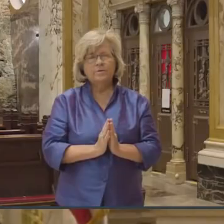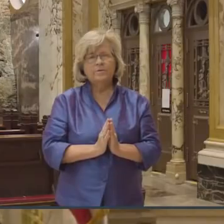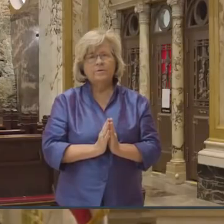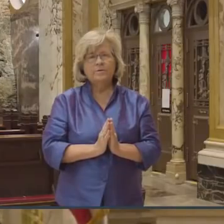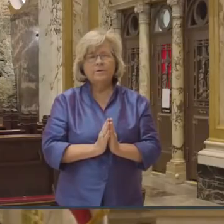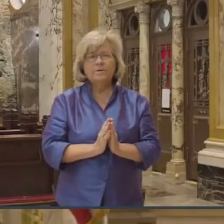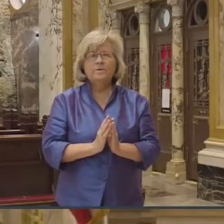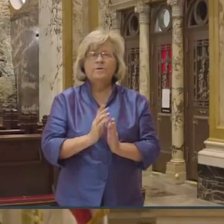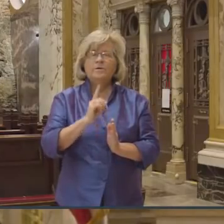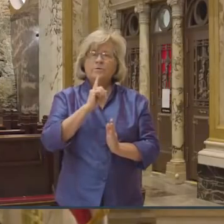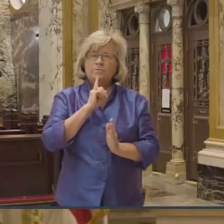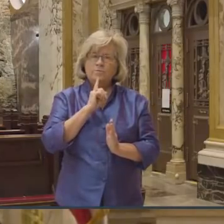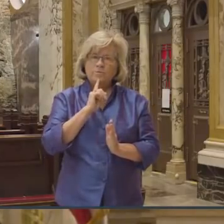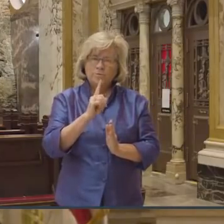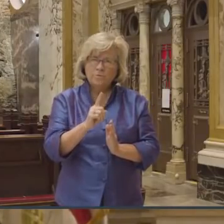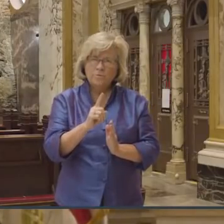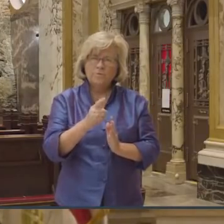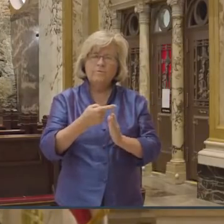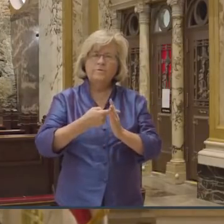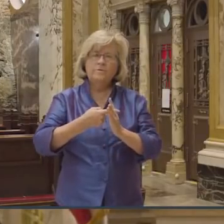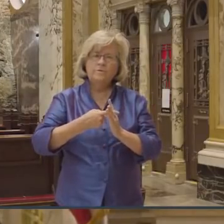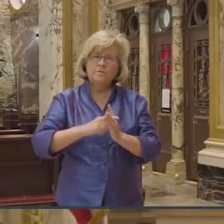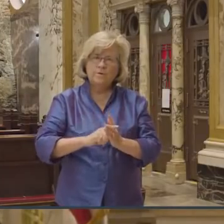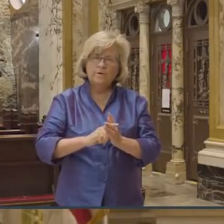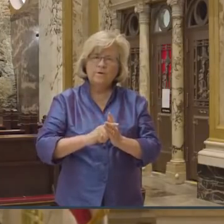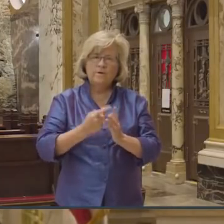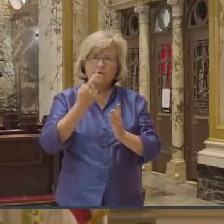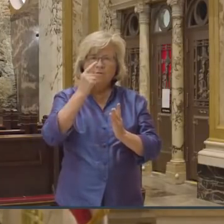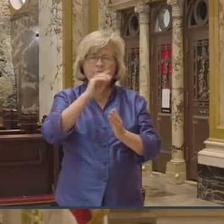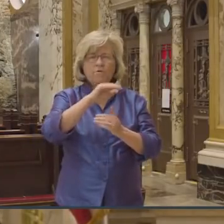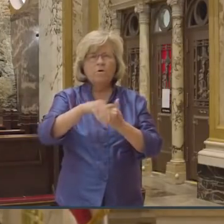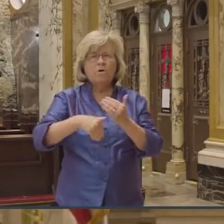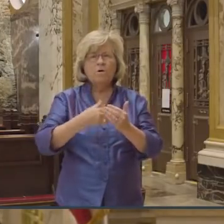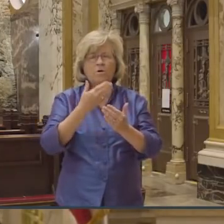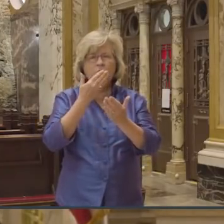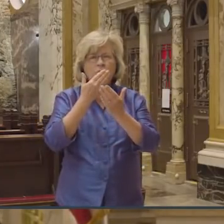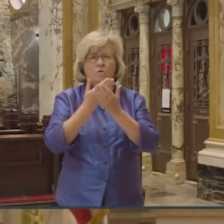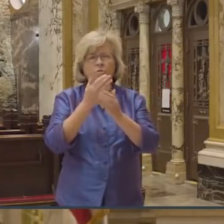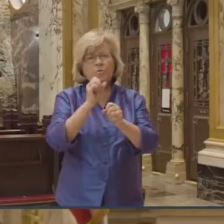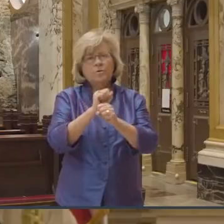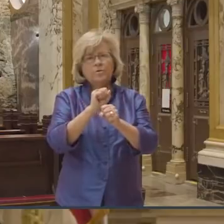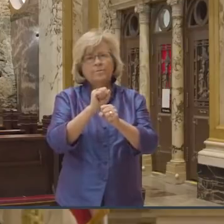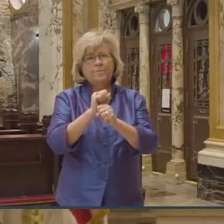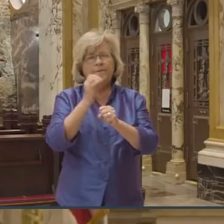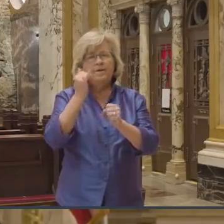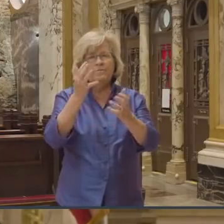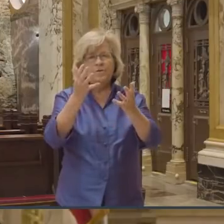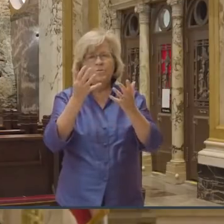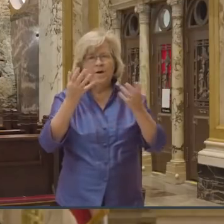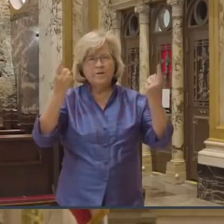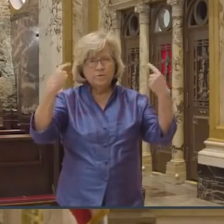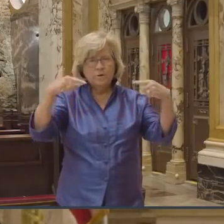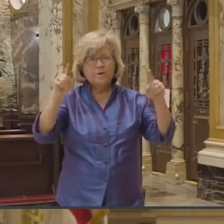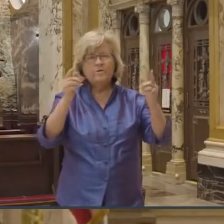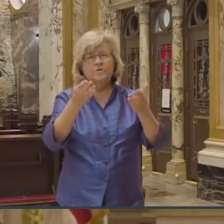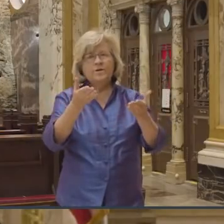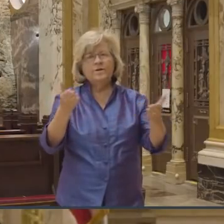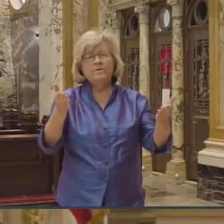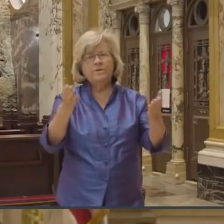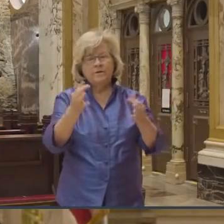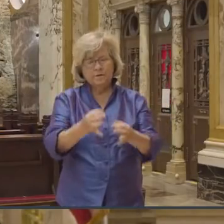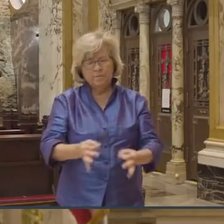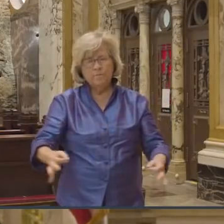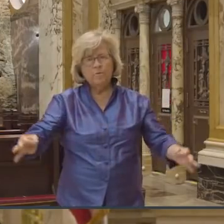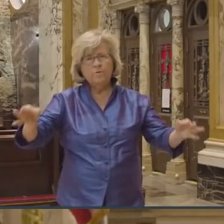It truly is the starting point for every good work. If we want to accomplish anything